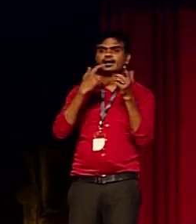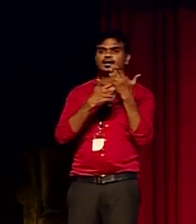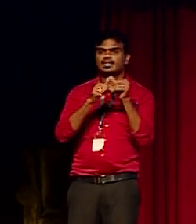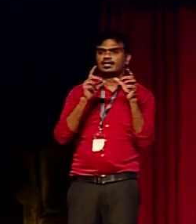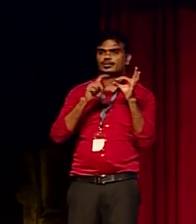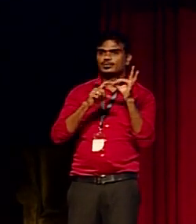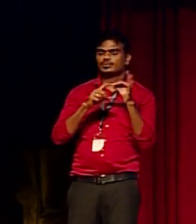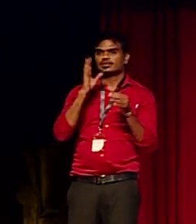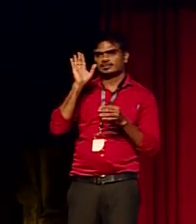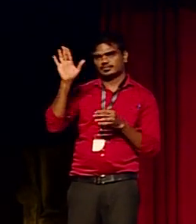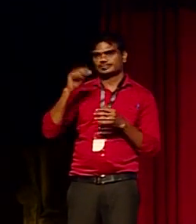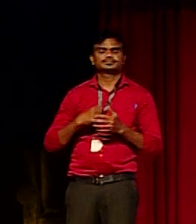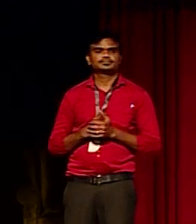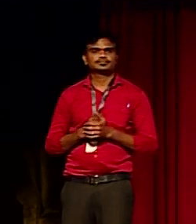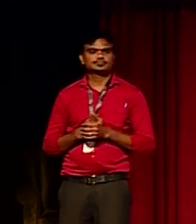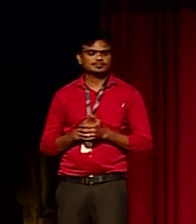fitting limbs.